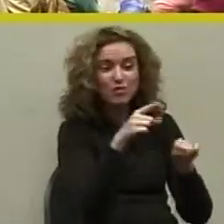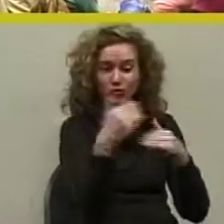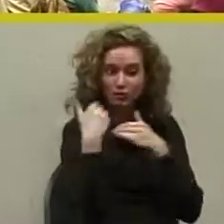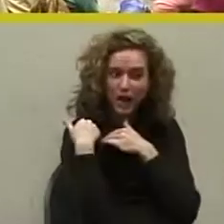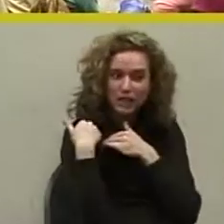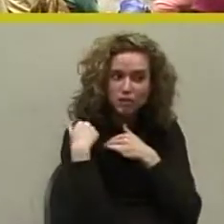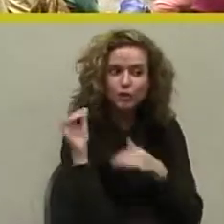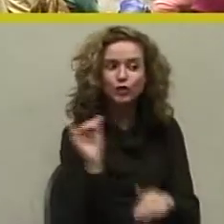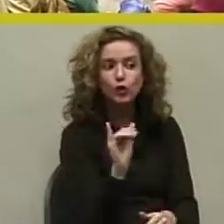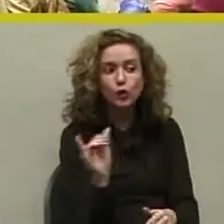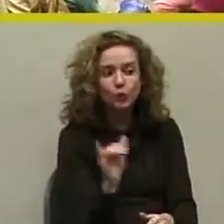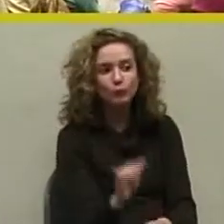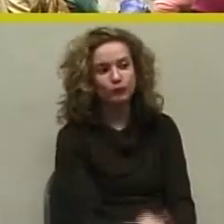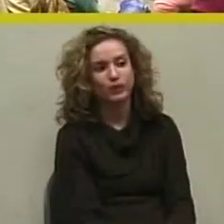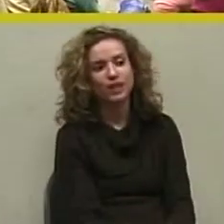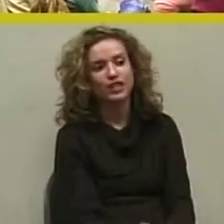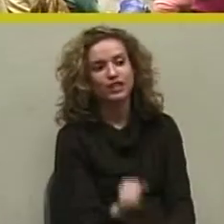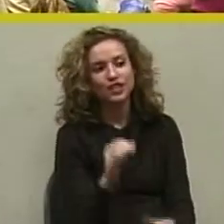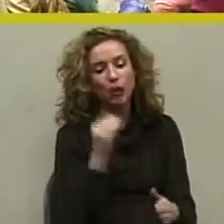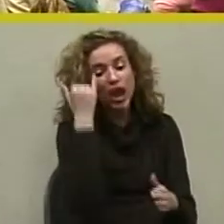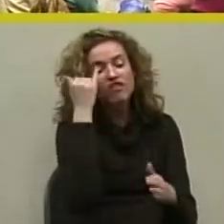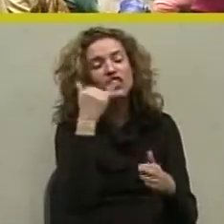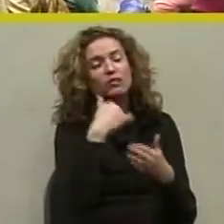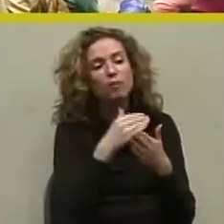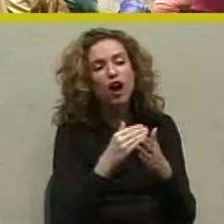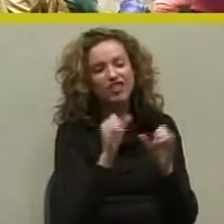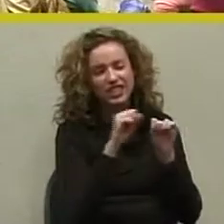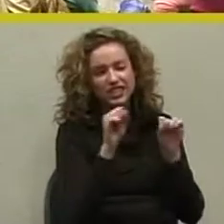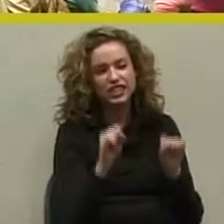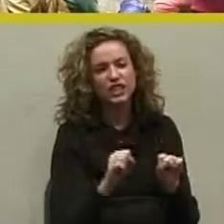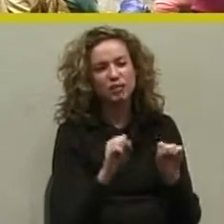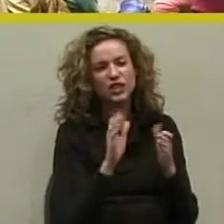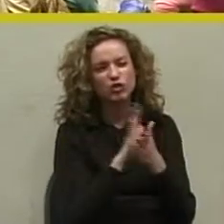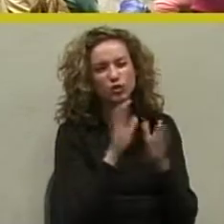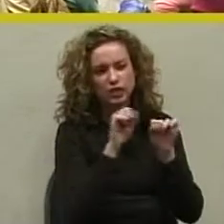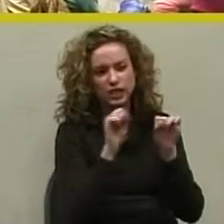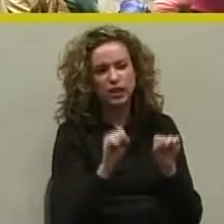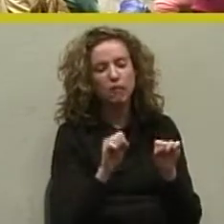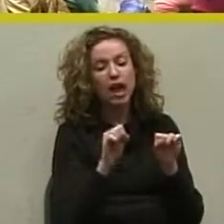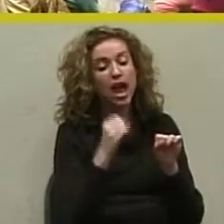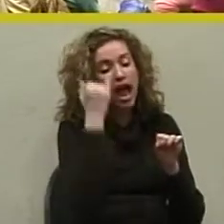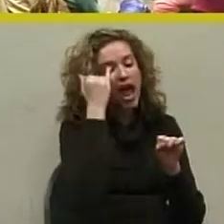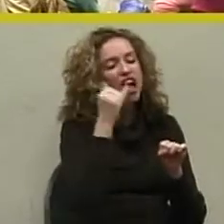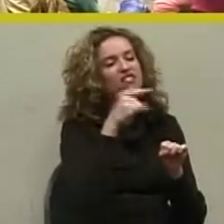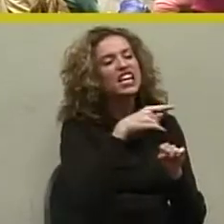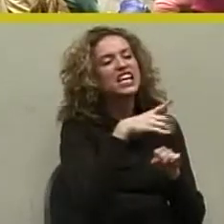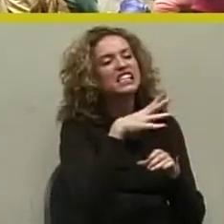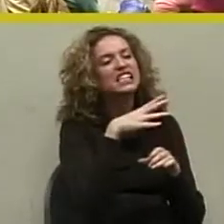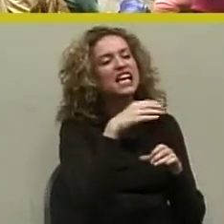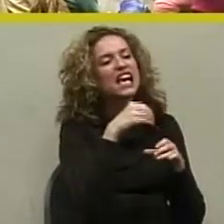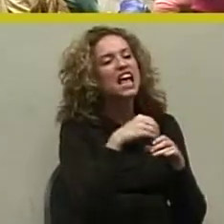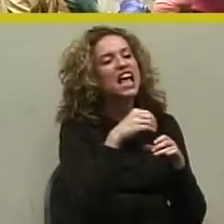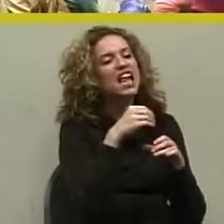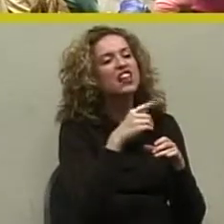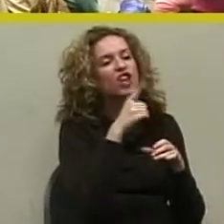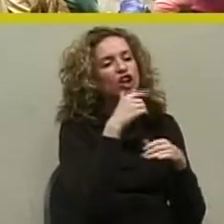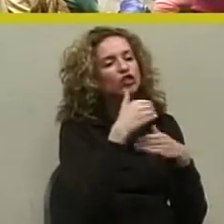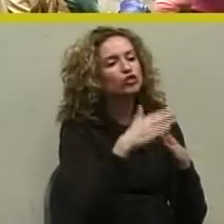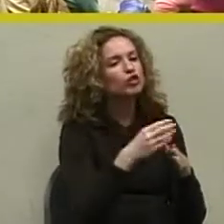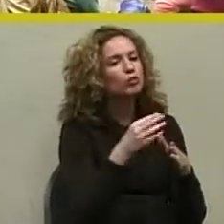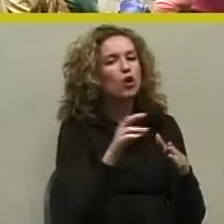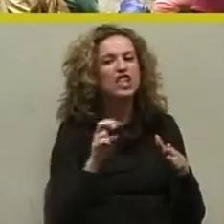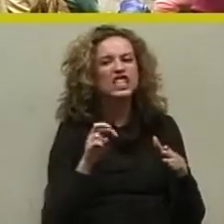bus. All right? If that's part of the transportation. If he's in the lunchroom, if he's in the stairwell, your